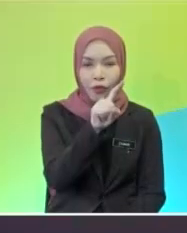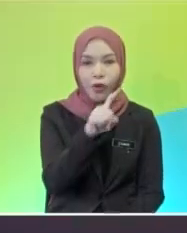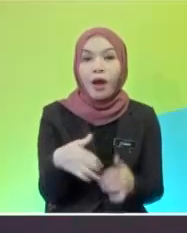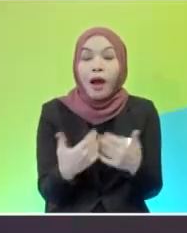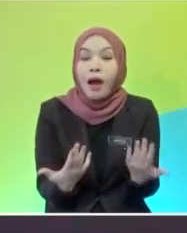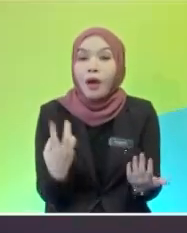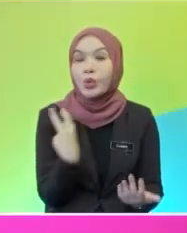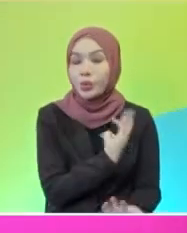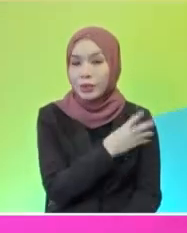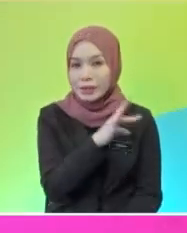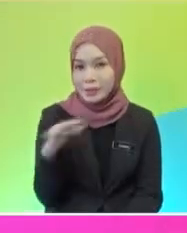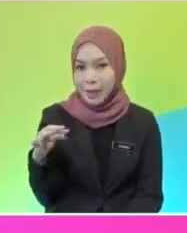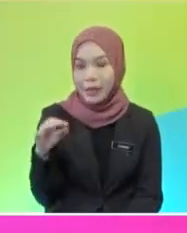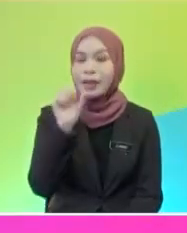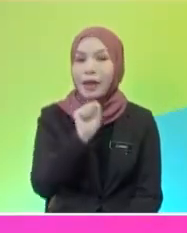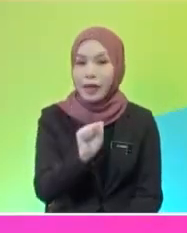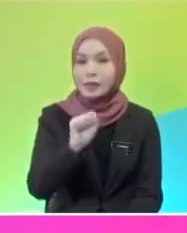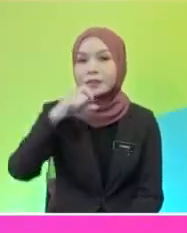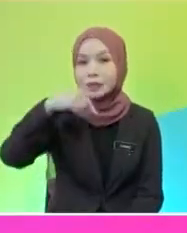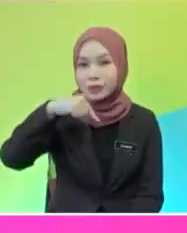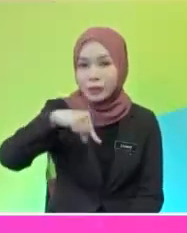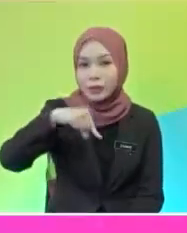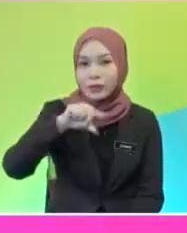We have S.